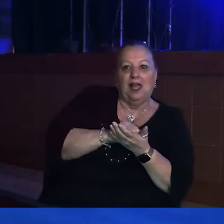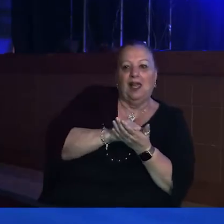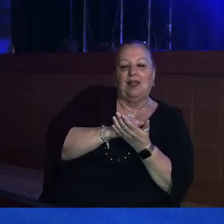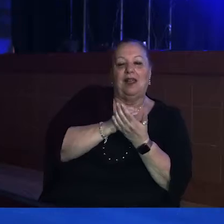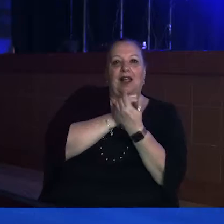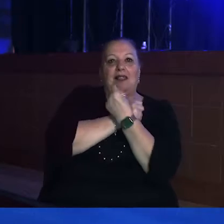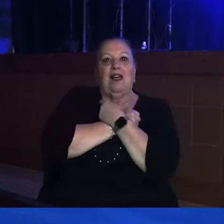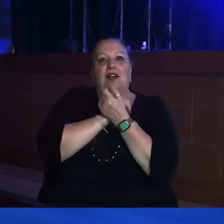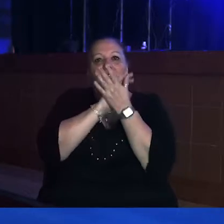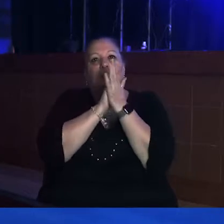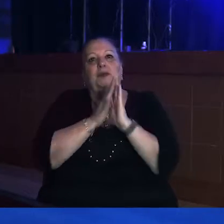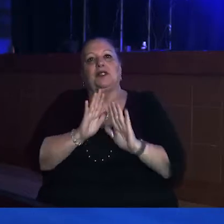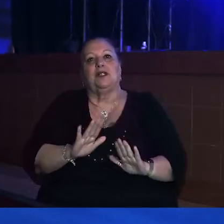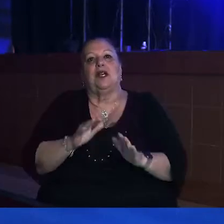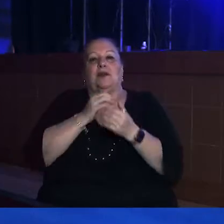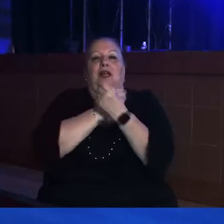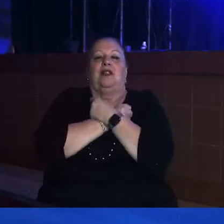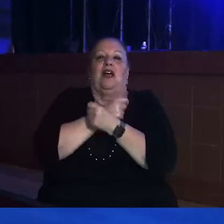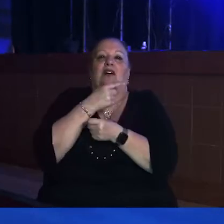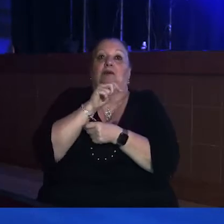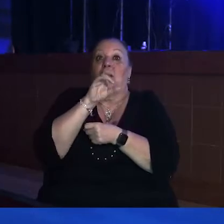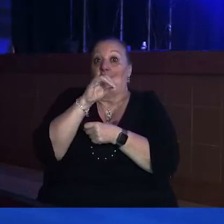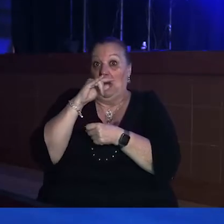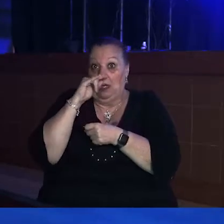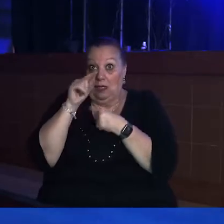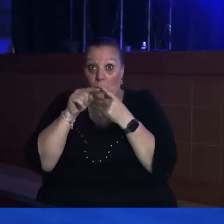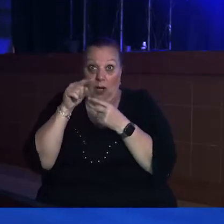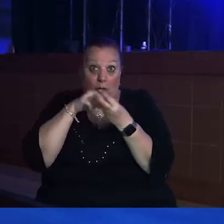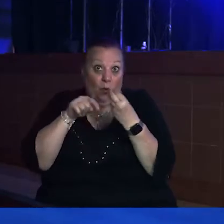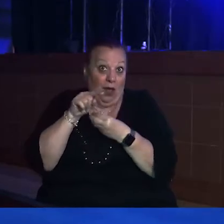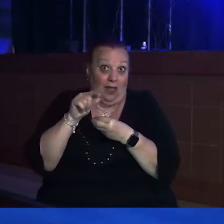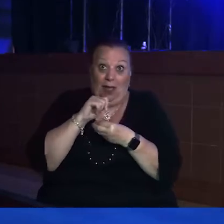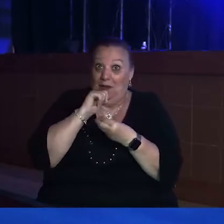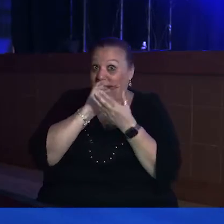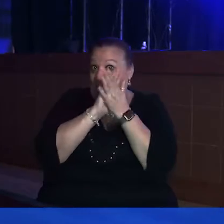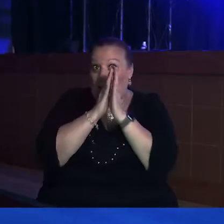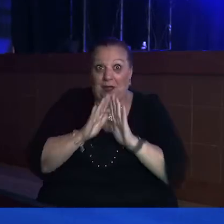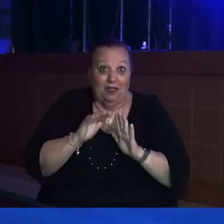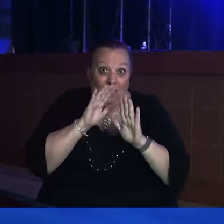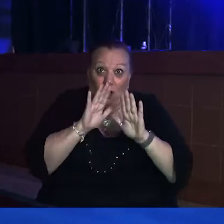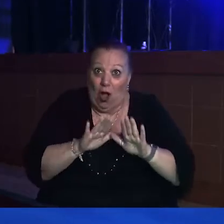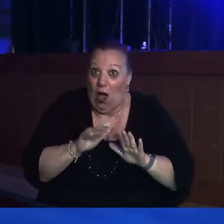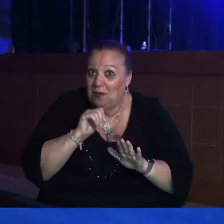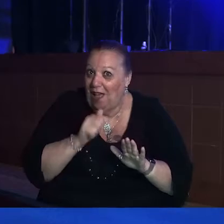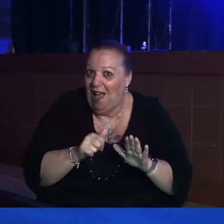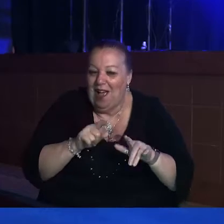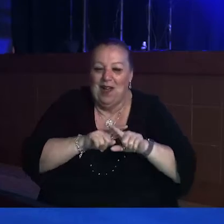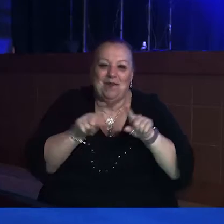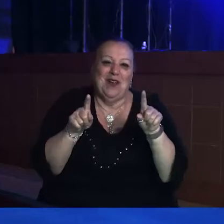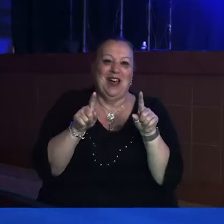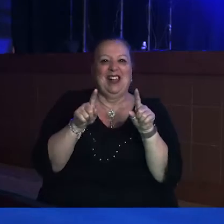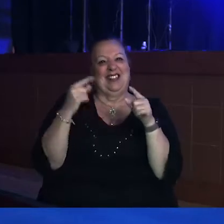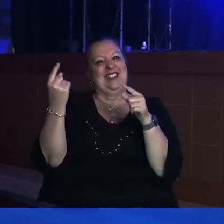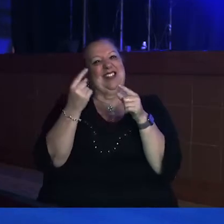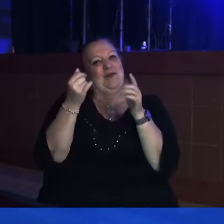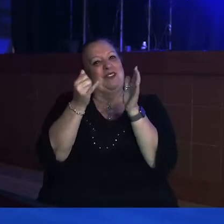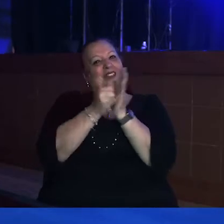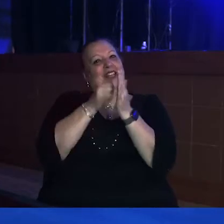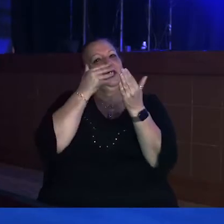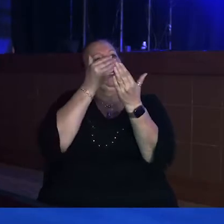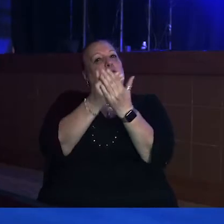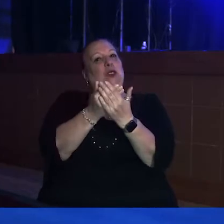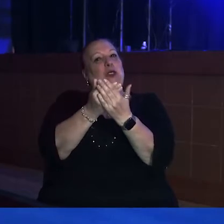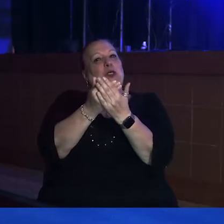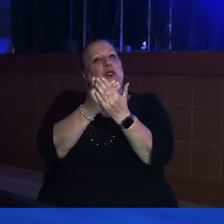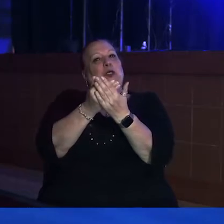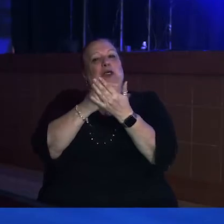my grandkids. And whenever I'm around them, it's not peaceful. It's not calm, but it's something that just is good and restorative